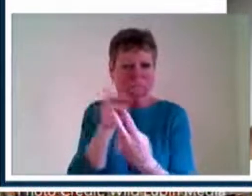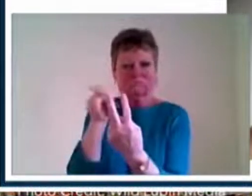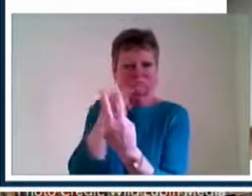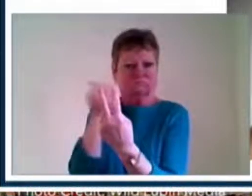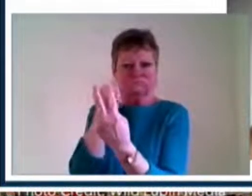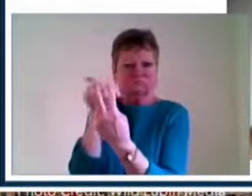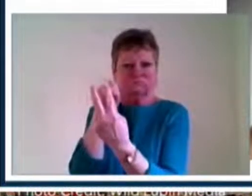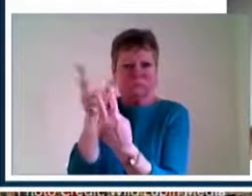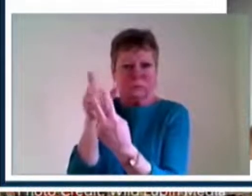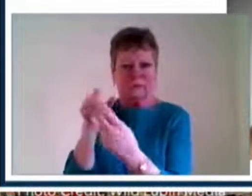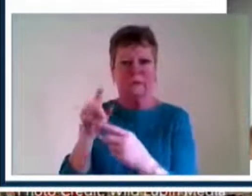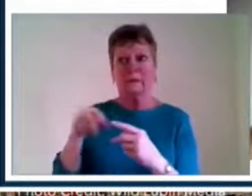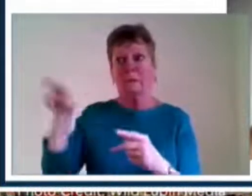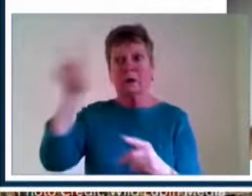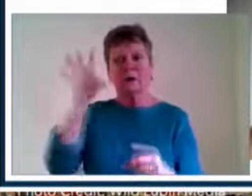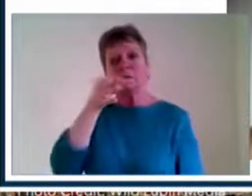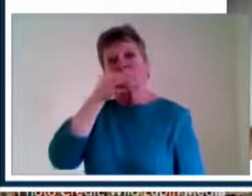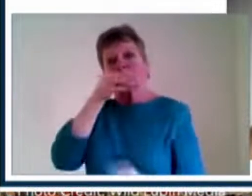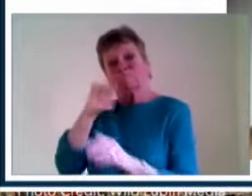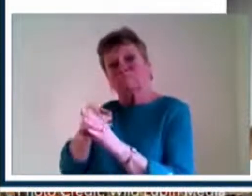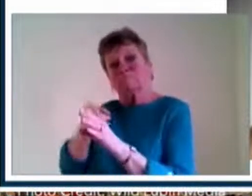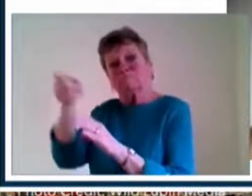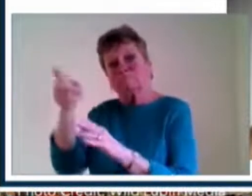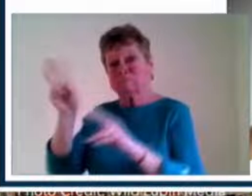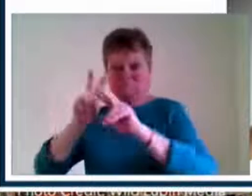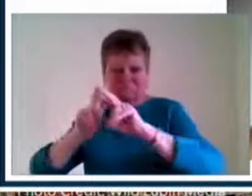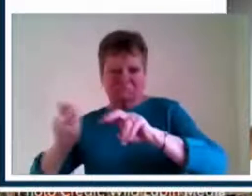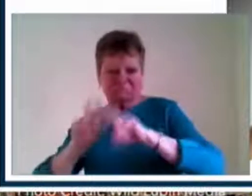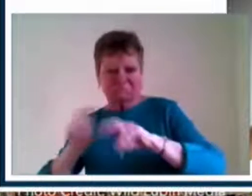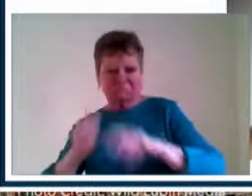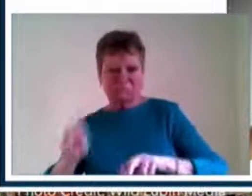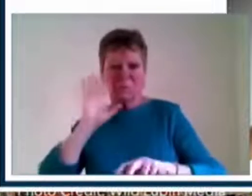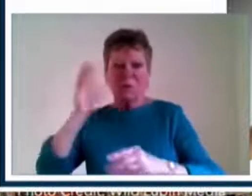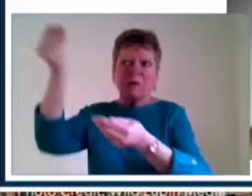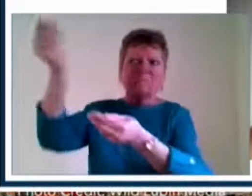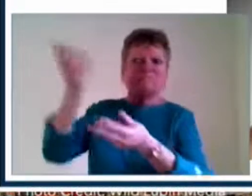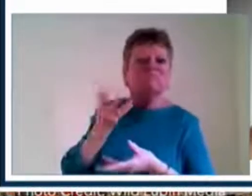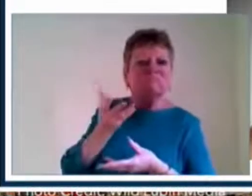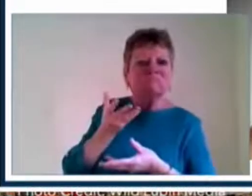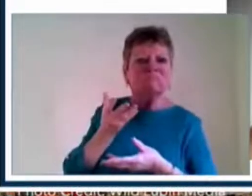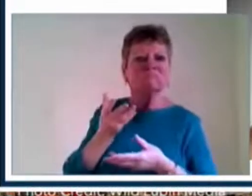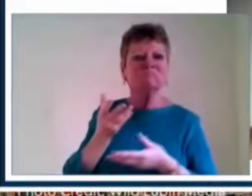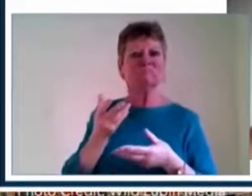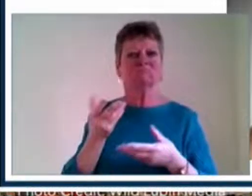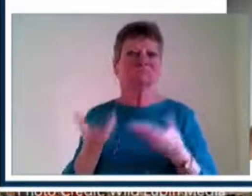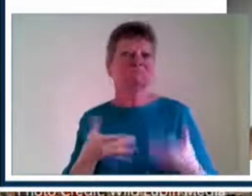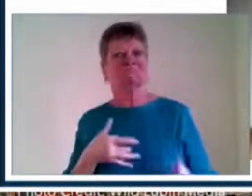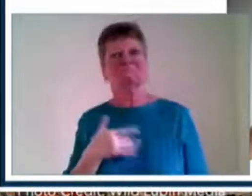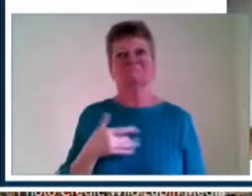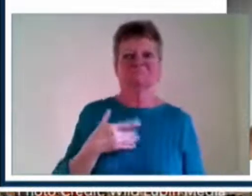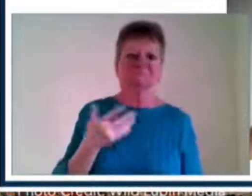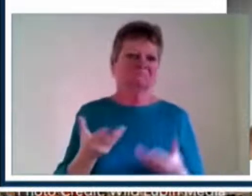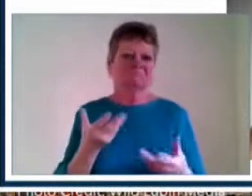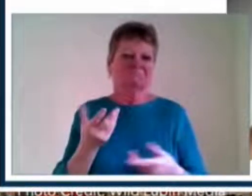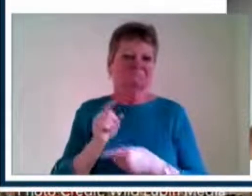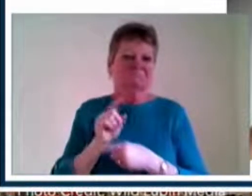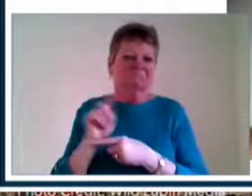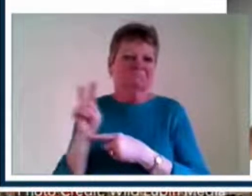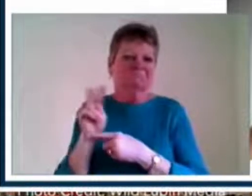the experts are looking at that, and we will have some updated guidance coming in. I expect in the next few